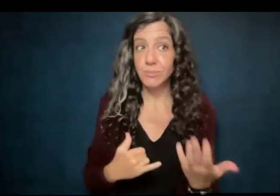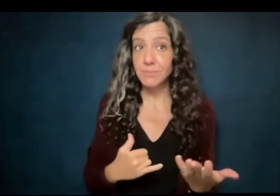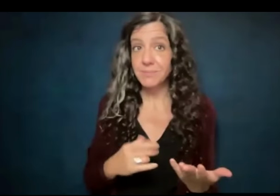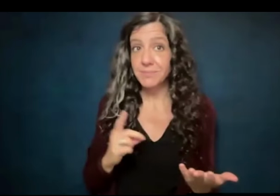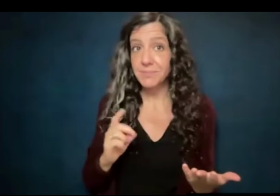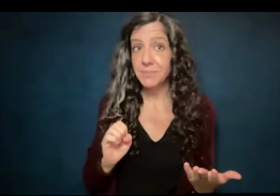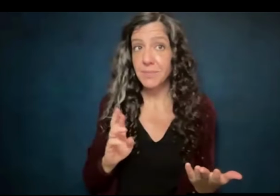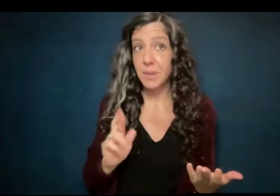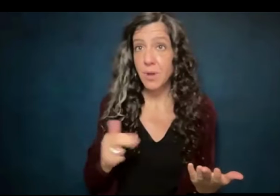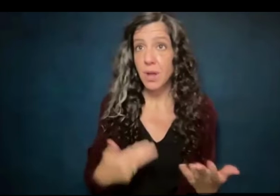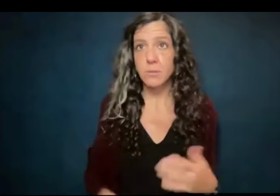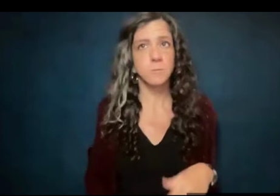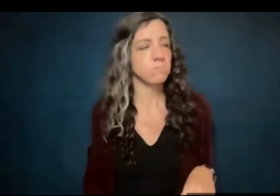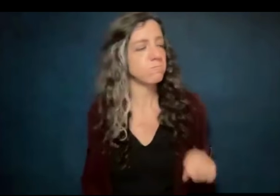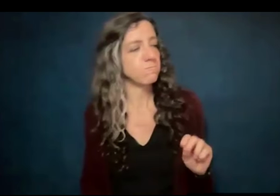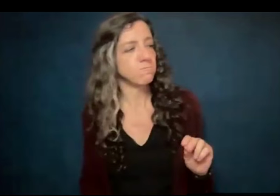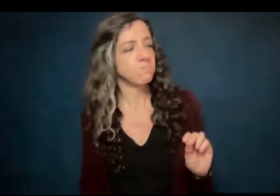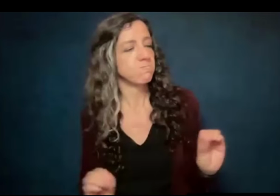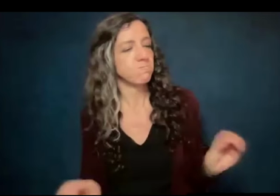No, Alida, thank you.